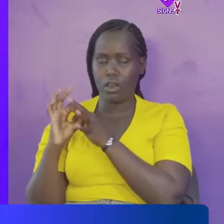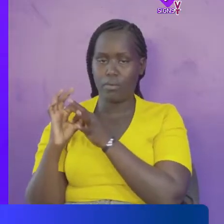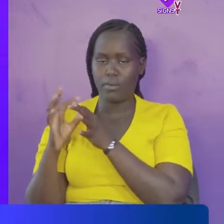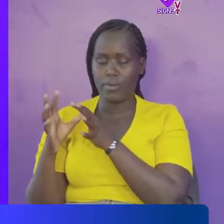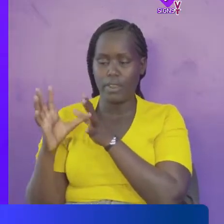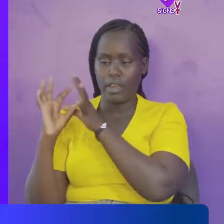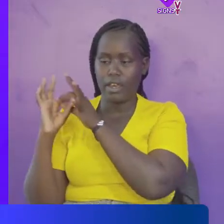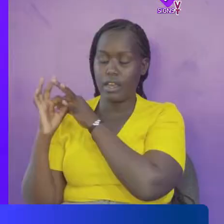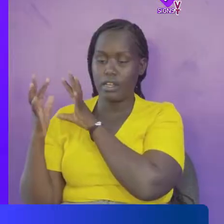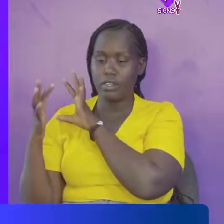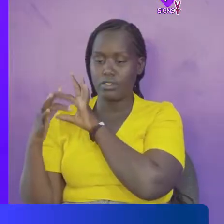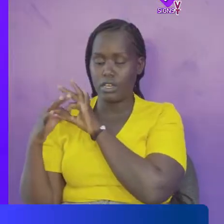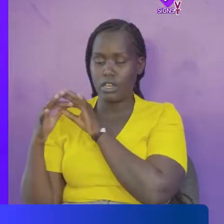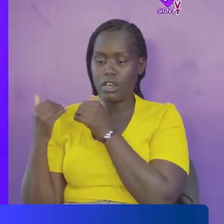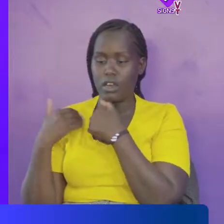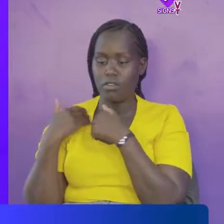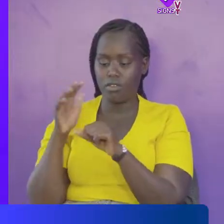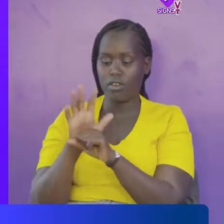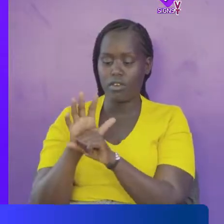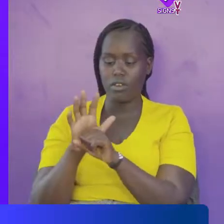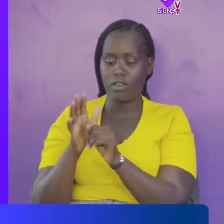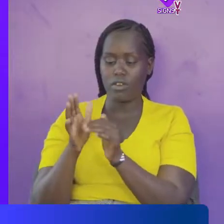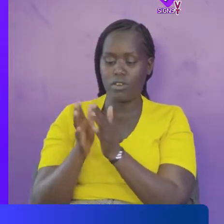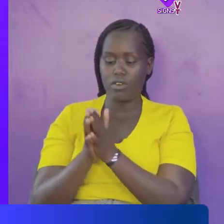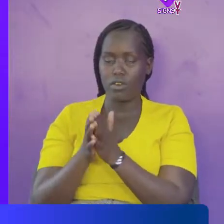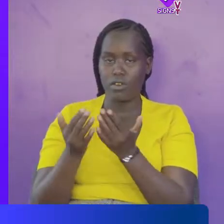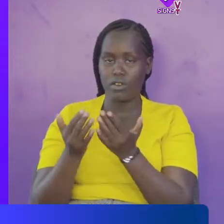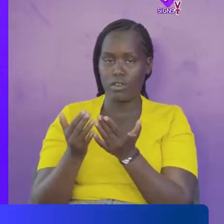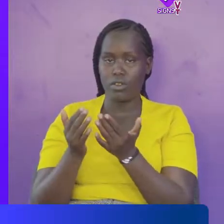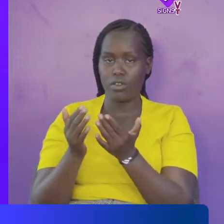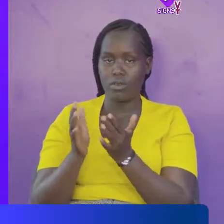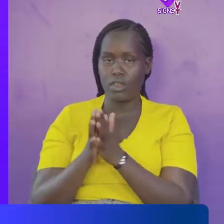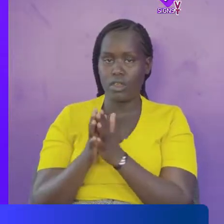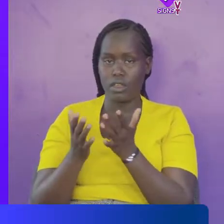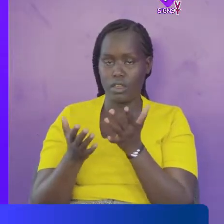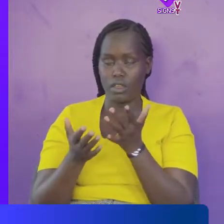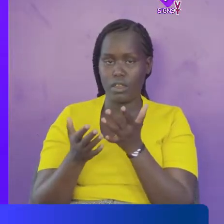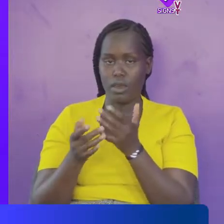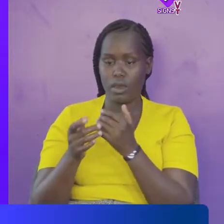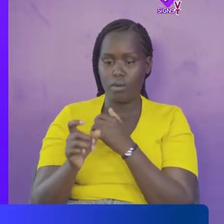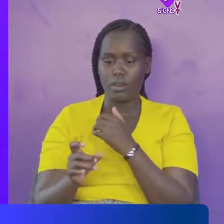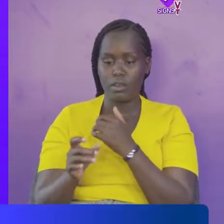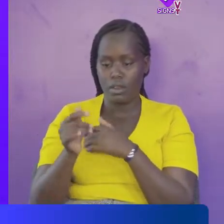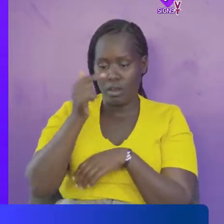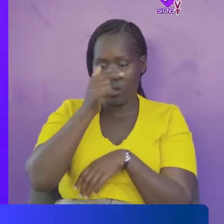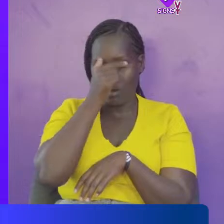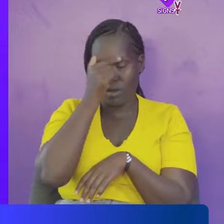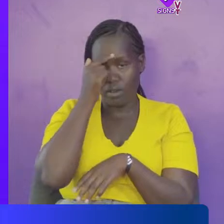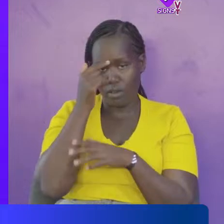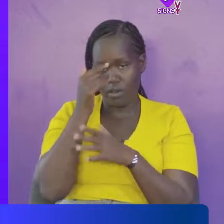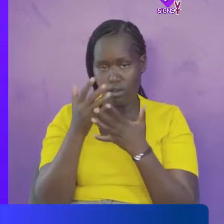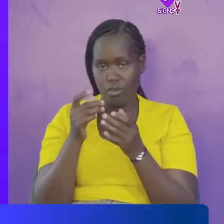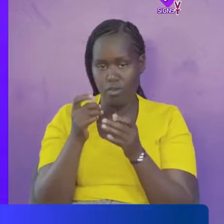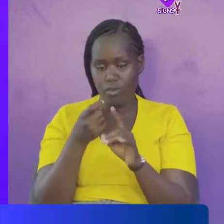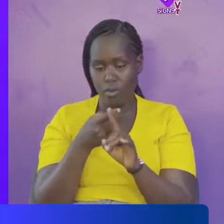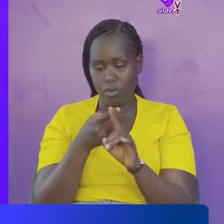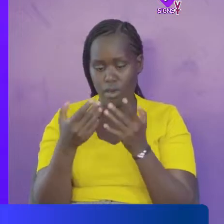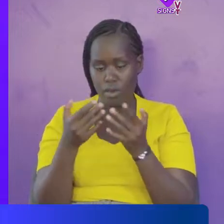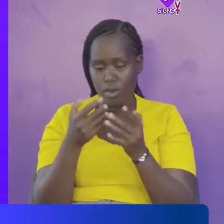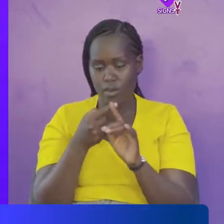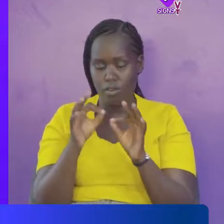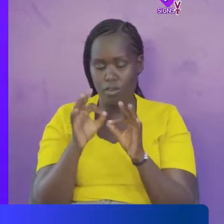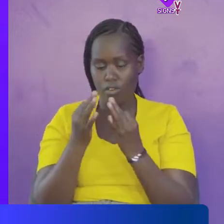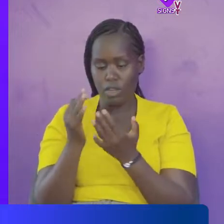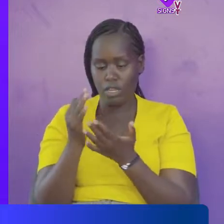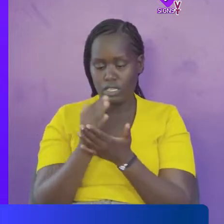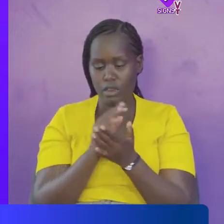lot to do with it also, because each one of us comes from some family, and some family